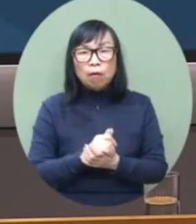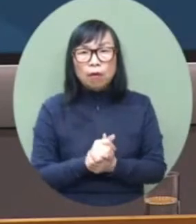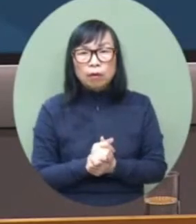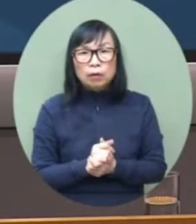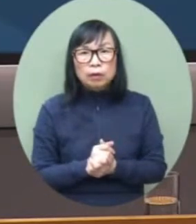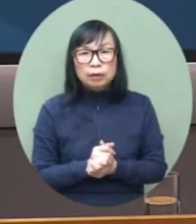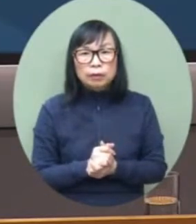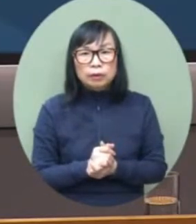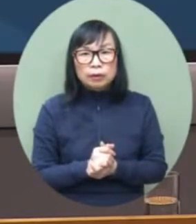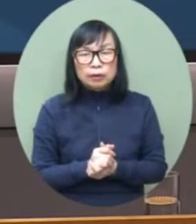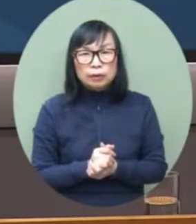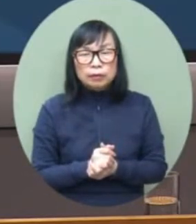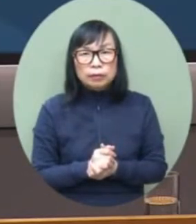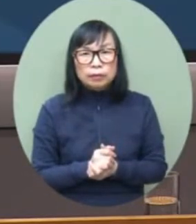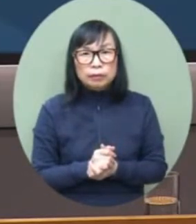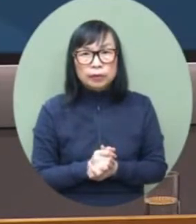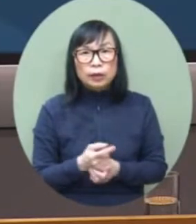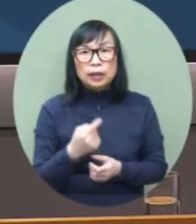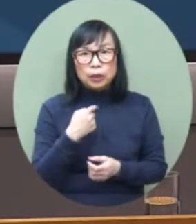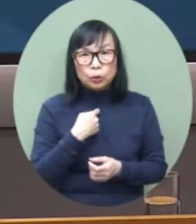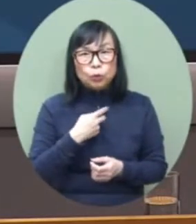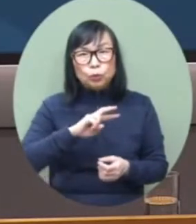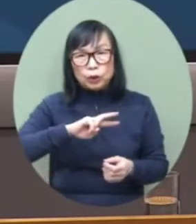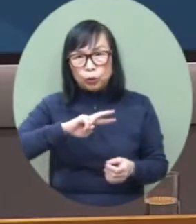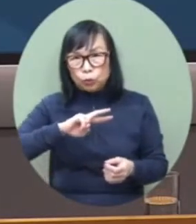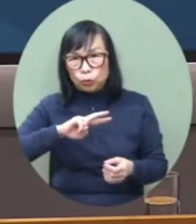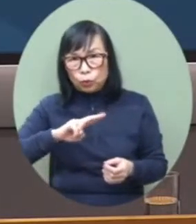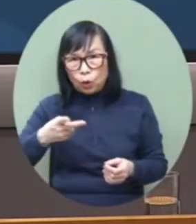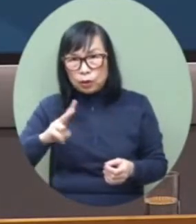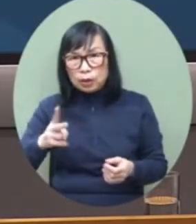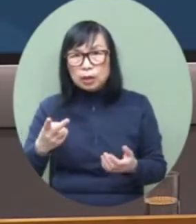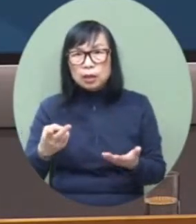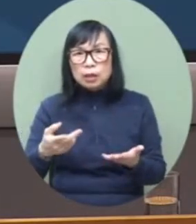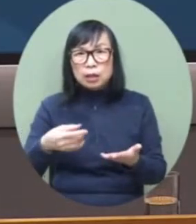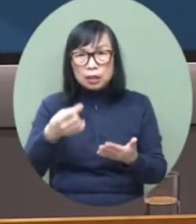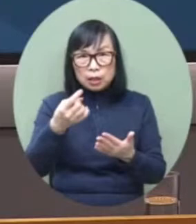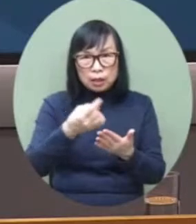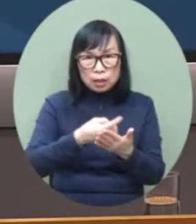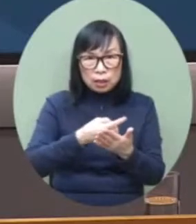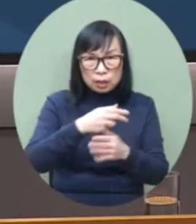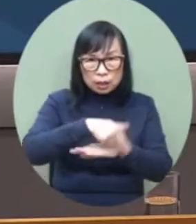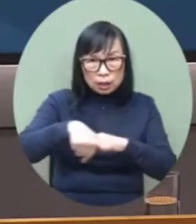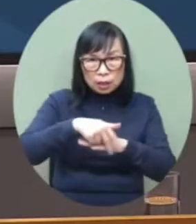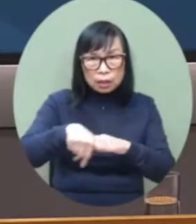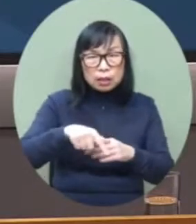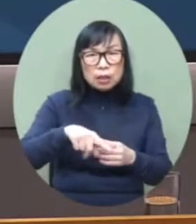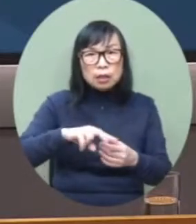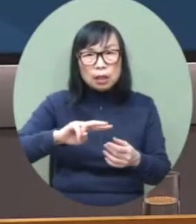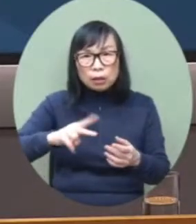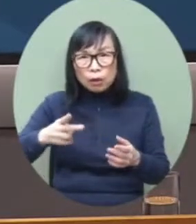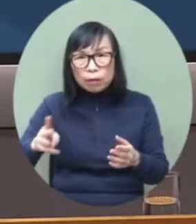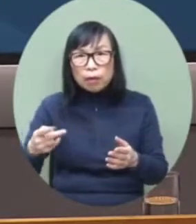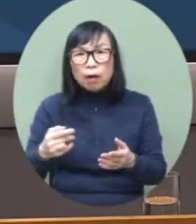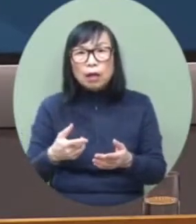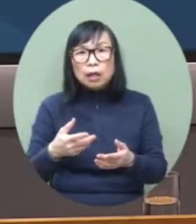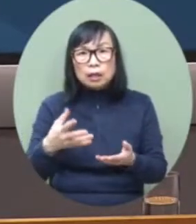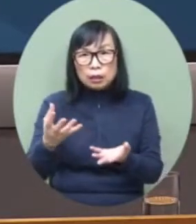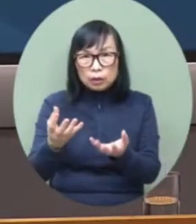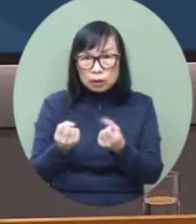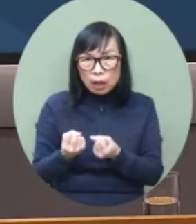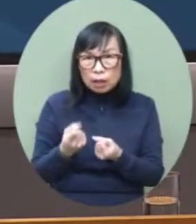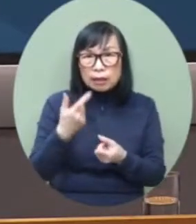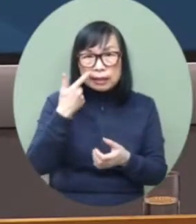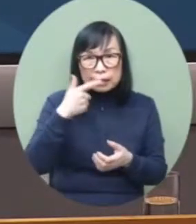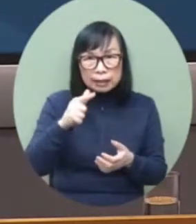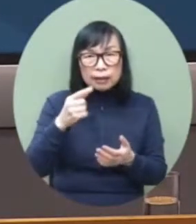to improve the turnover, to increase the turnover of these facilities, we adopt this new measure. So